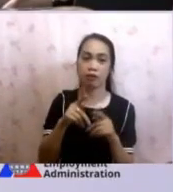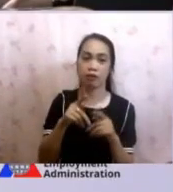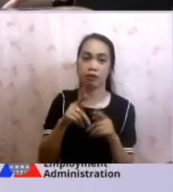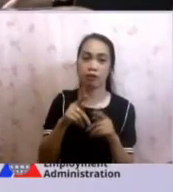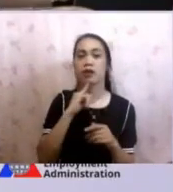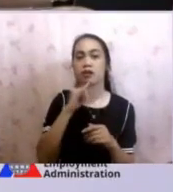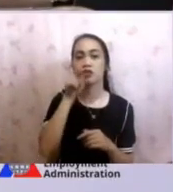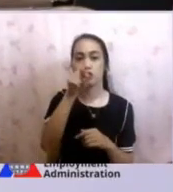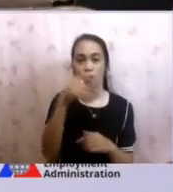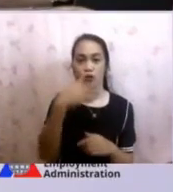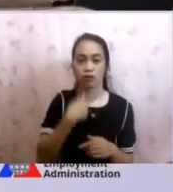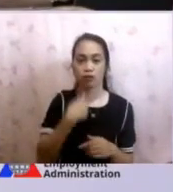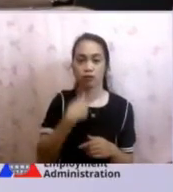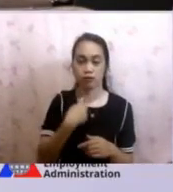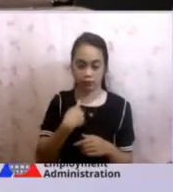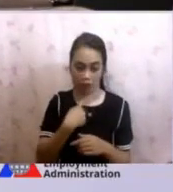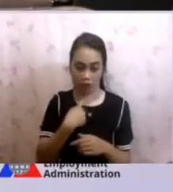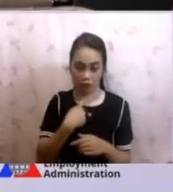herself, paniya herself.